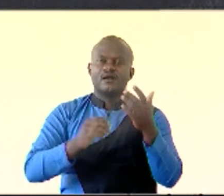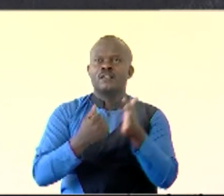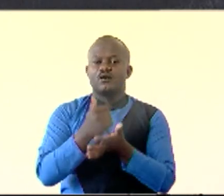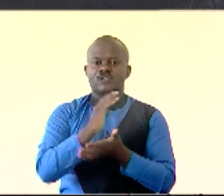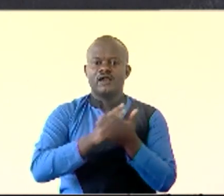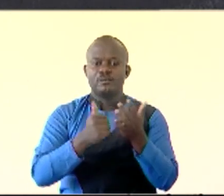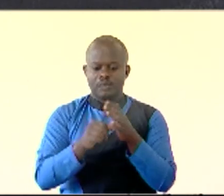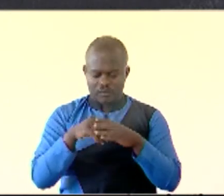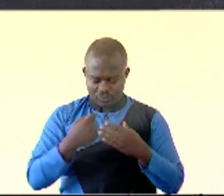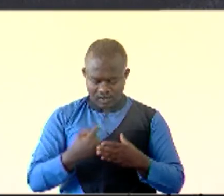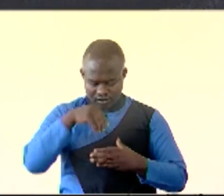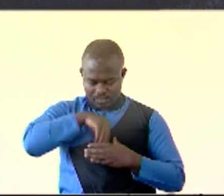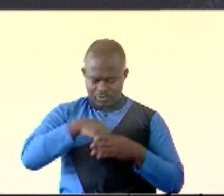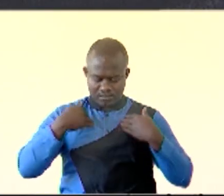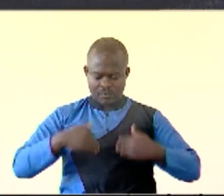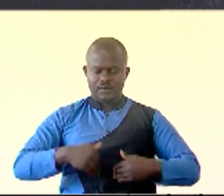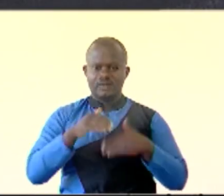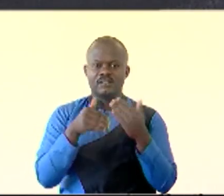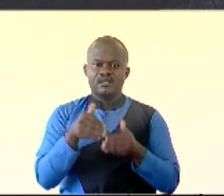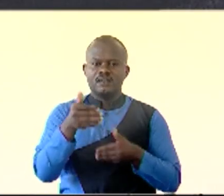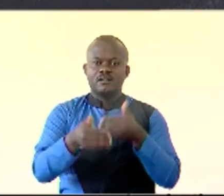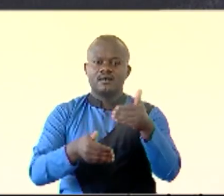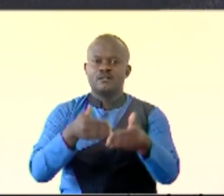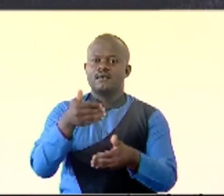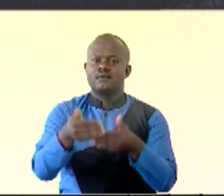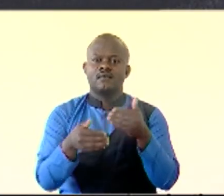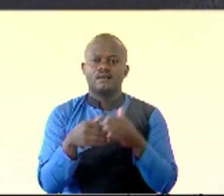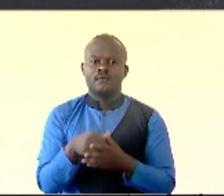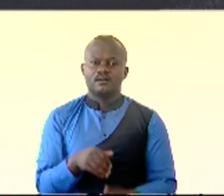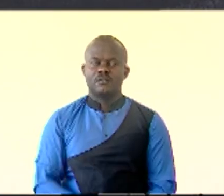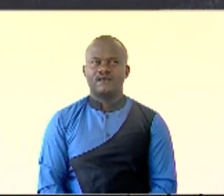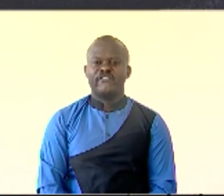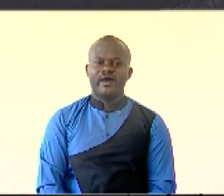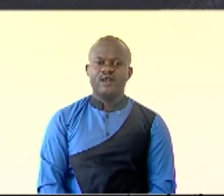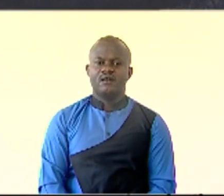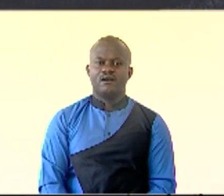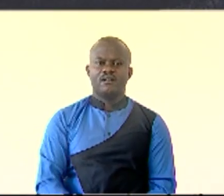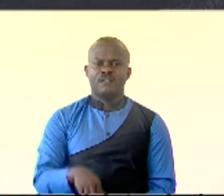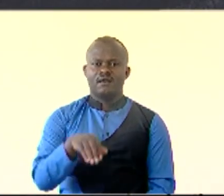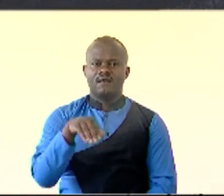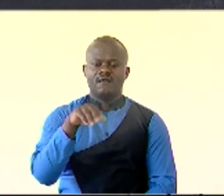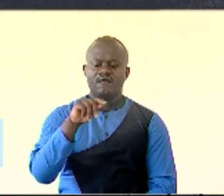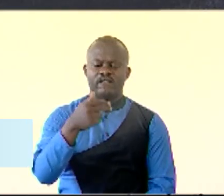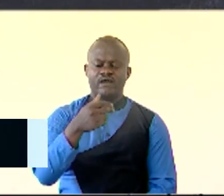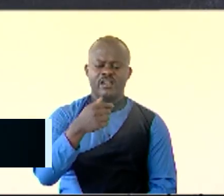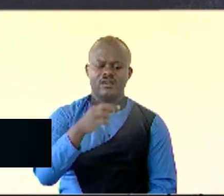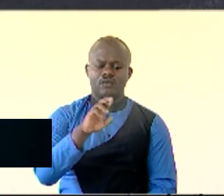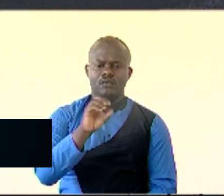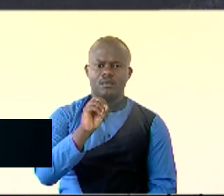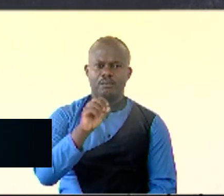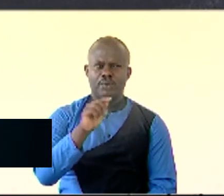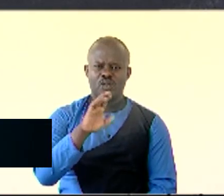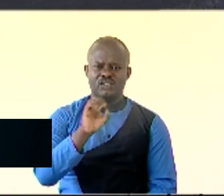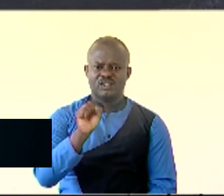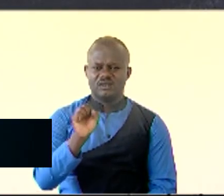body. And that process is referred to as phagocytosis. Phagocytosis is the process of engulfing and